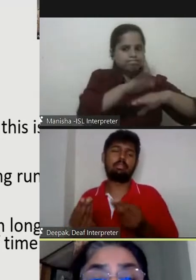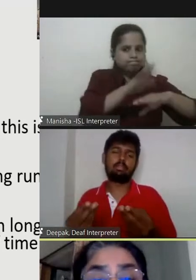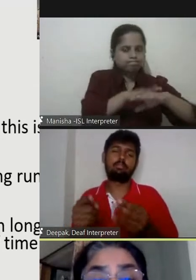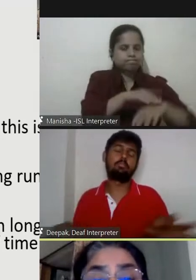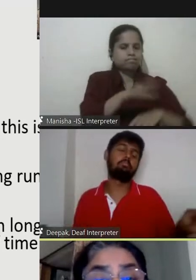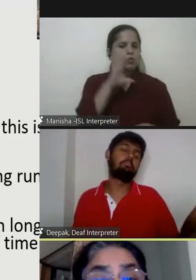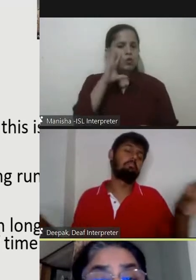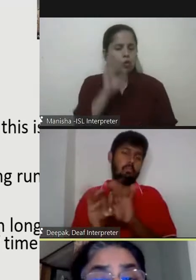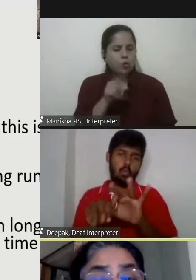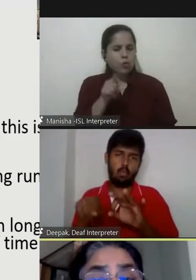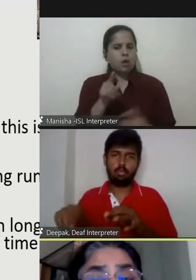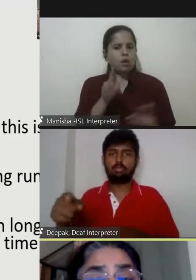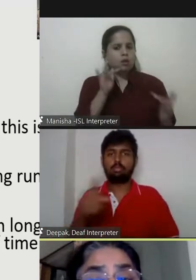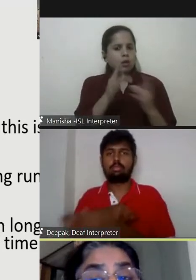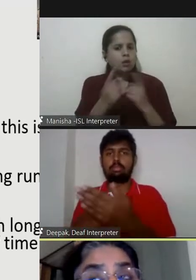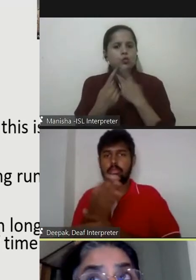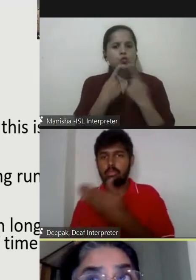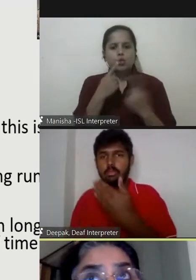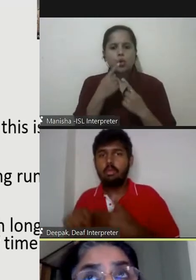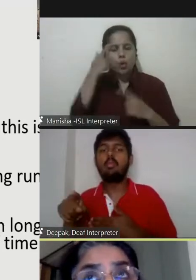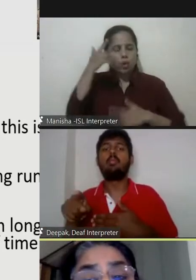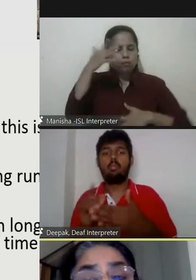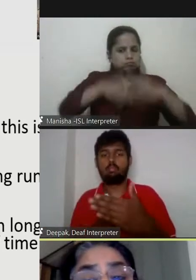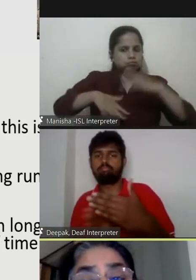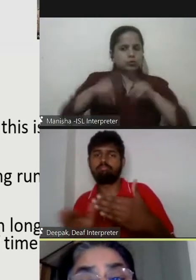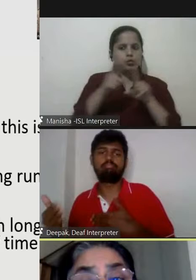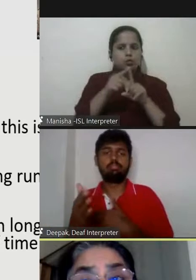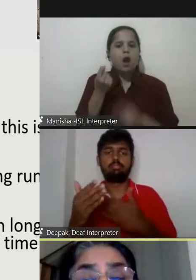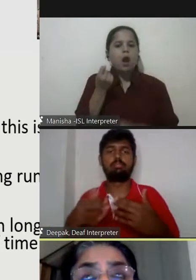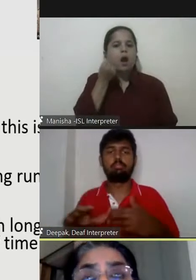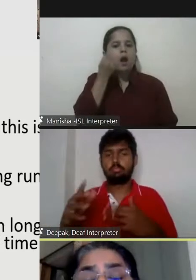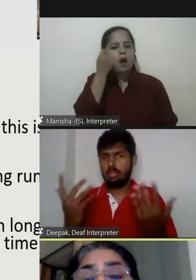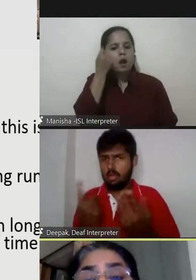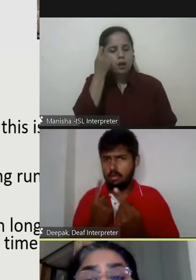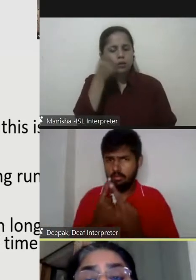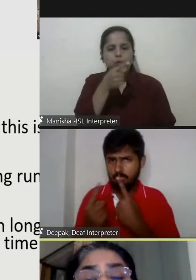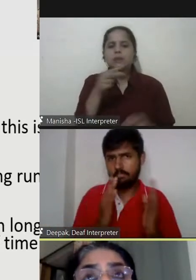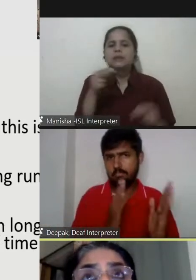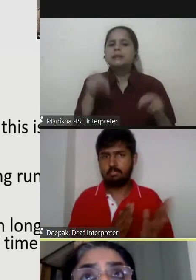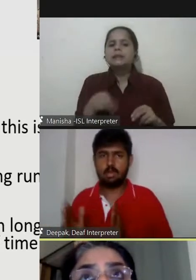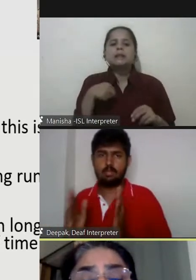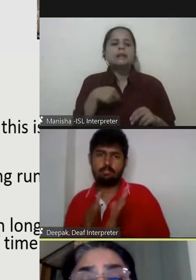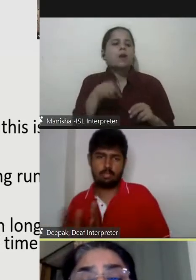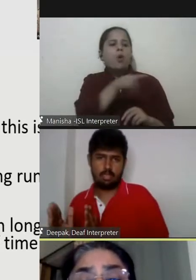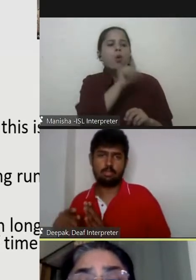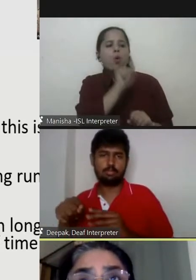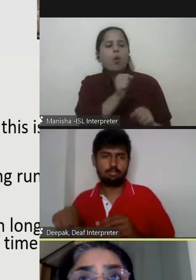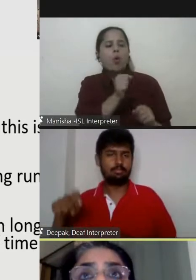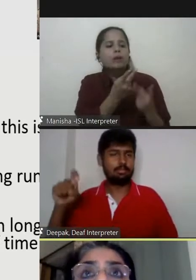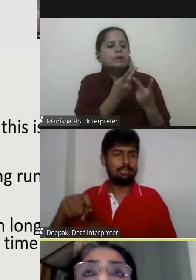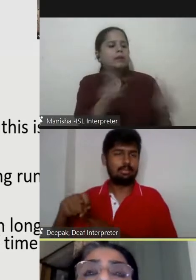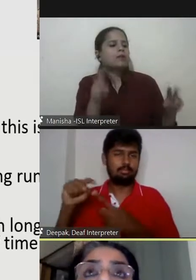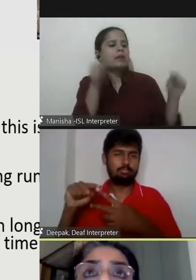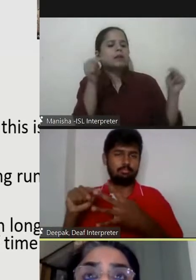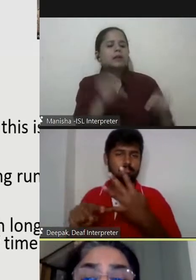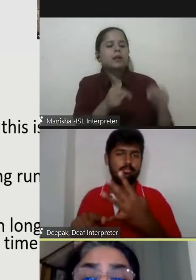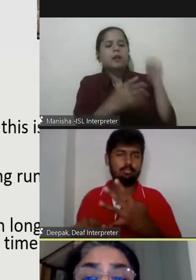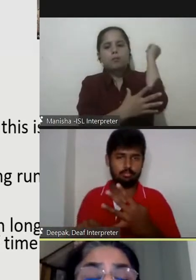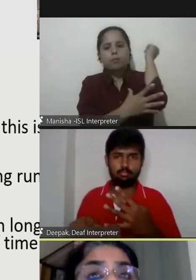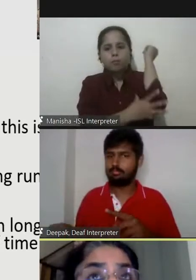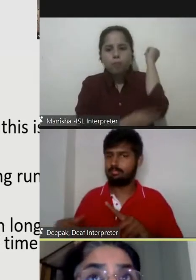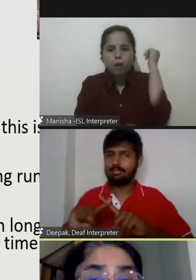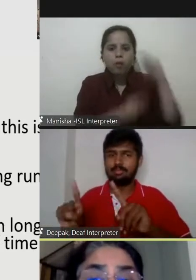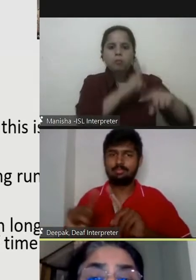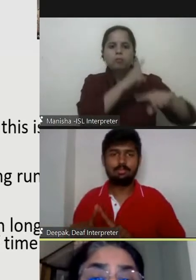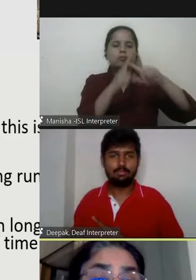of context-driven strategies, understanding the unique needs of poverty, disability, and